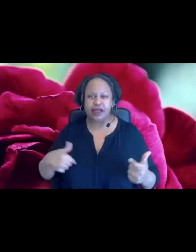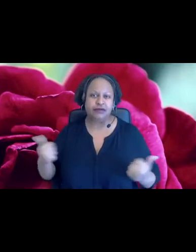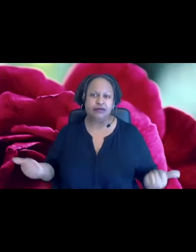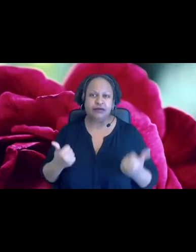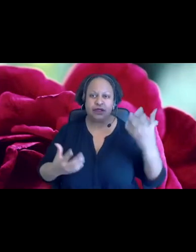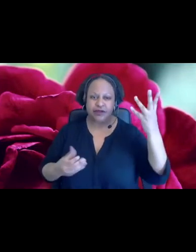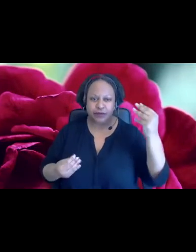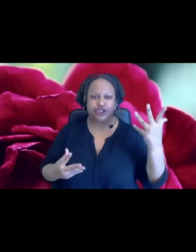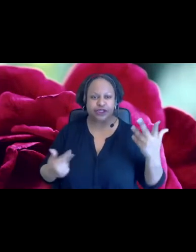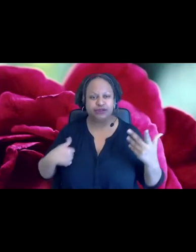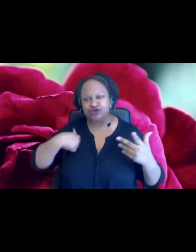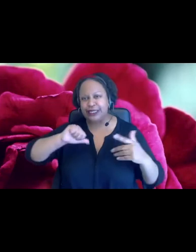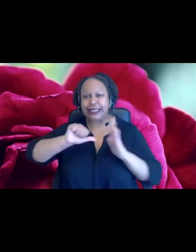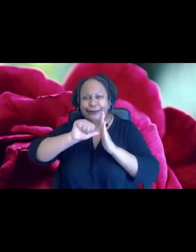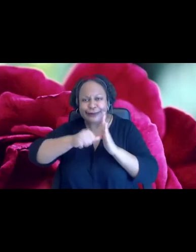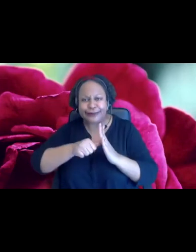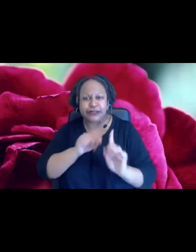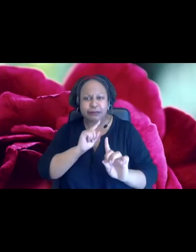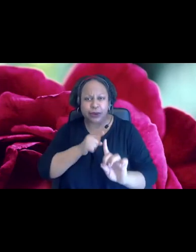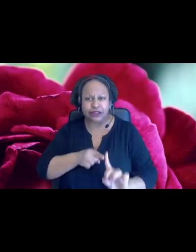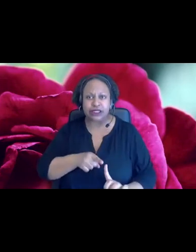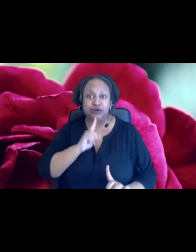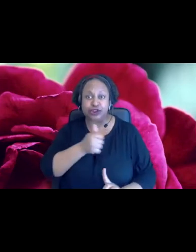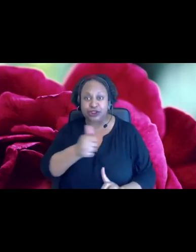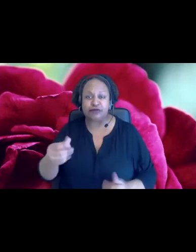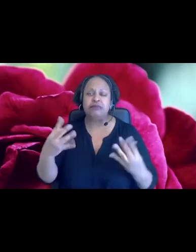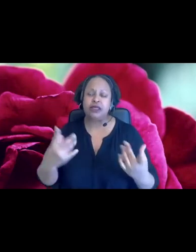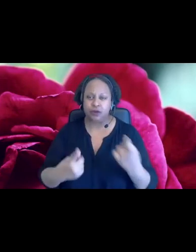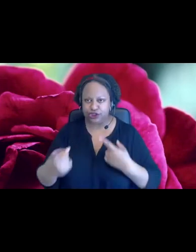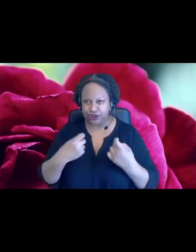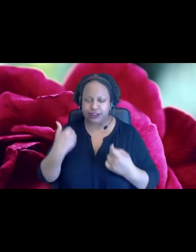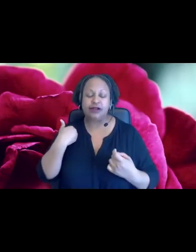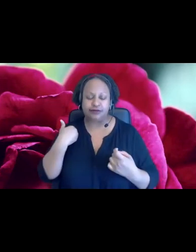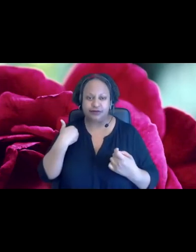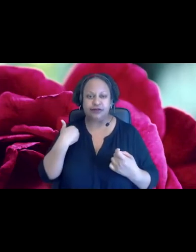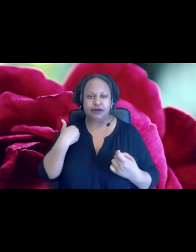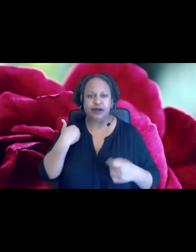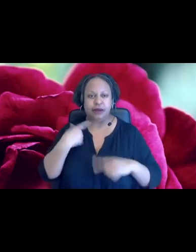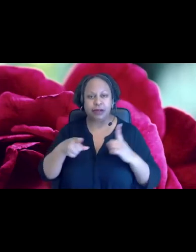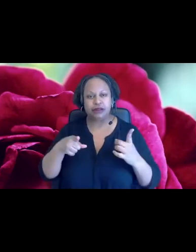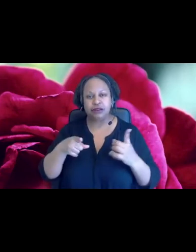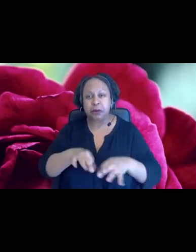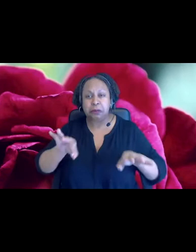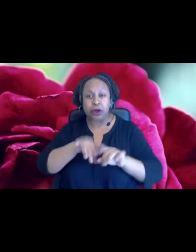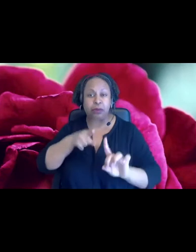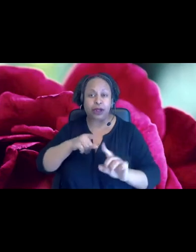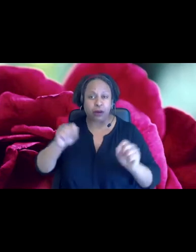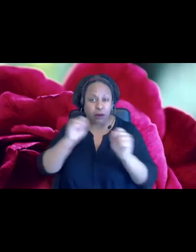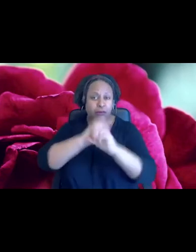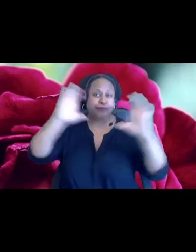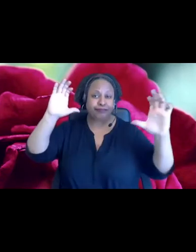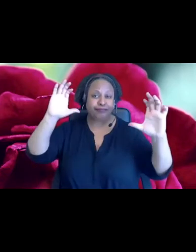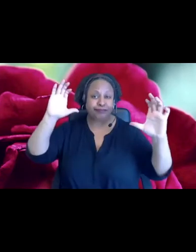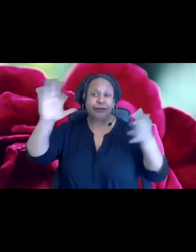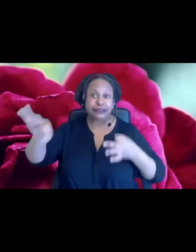doing highlights. I'm sure there will be lots of questions related to that, but I just wanted to give the big picture.